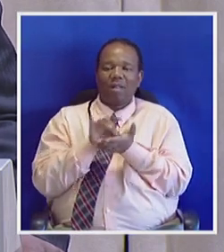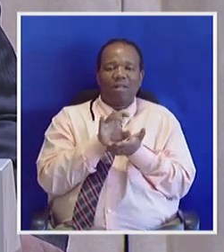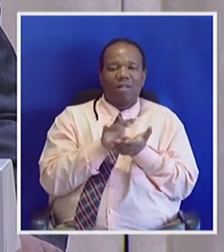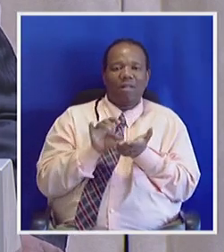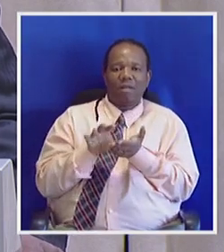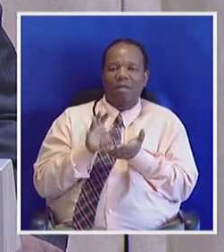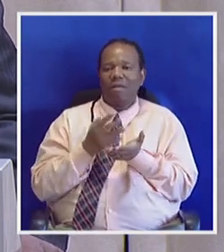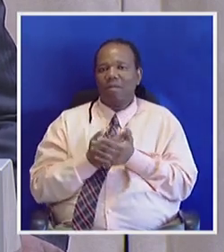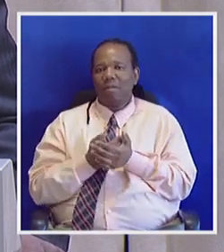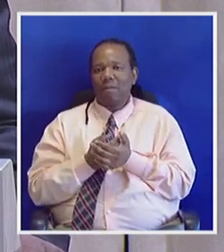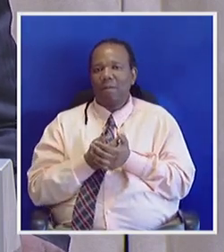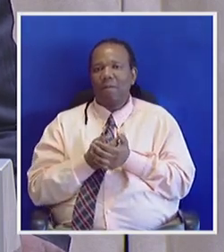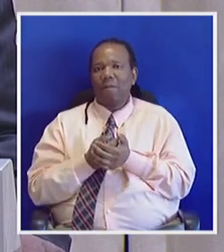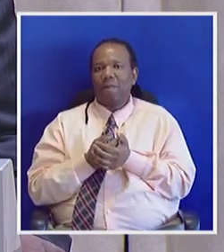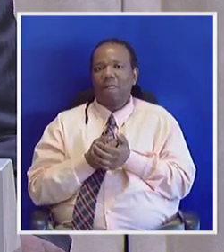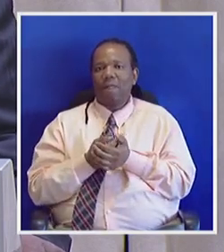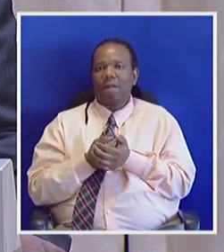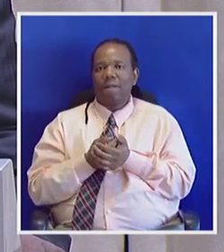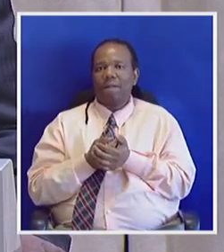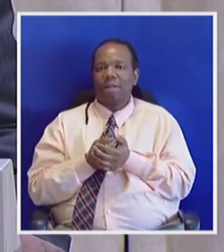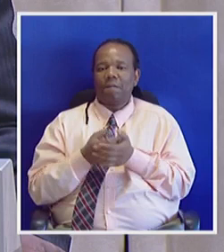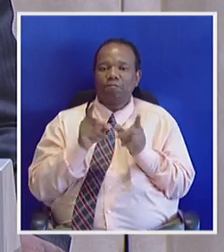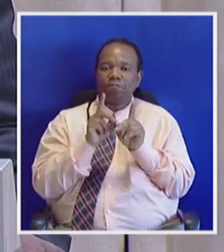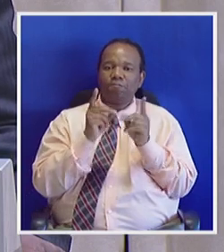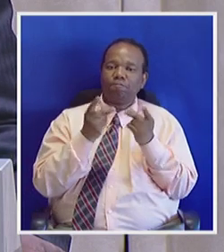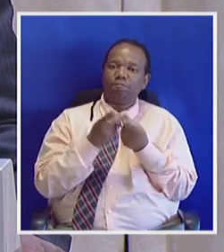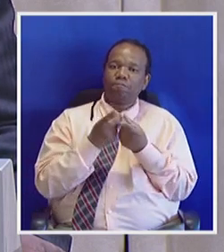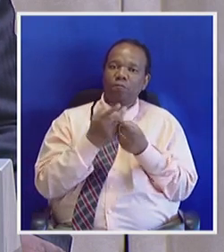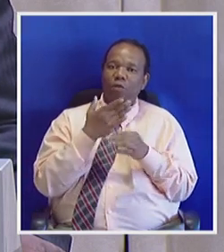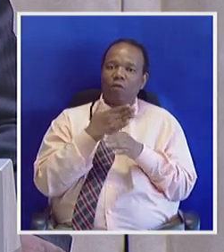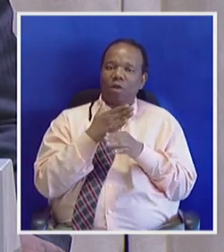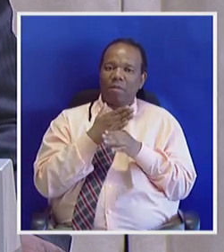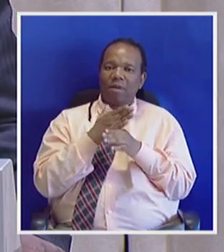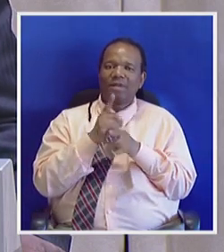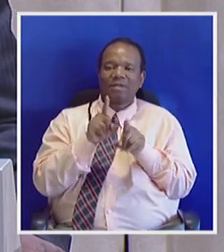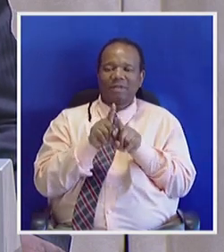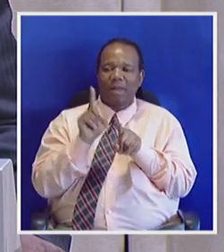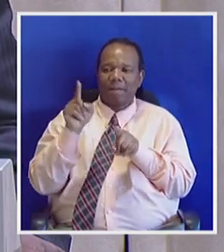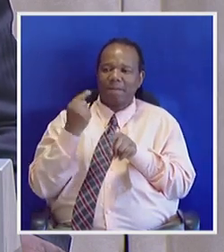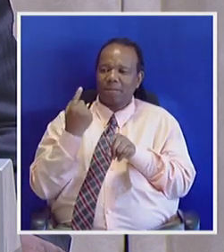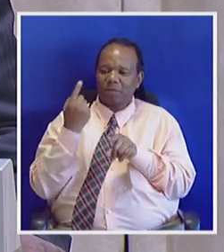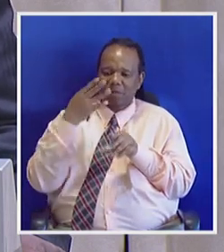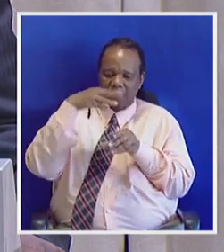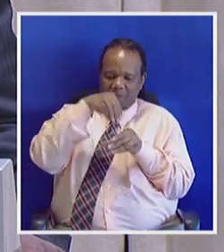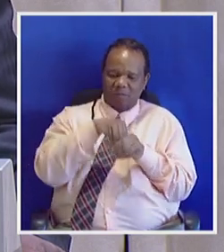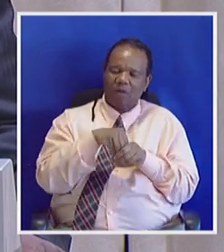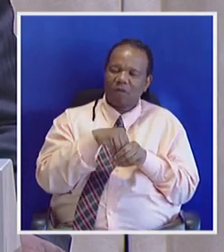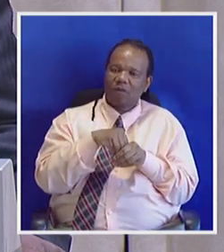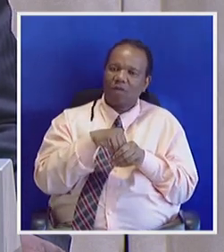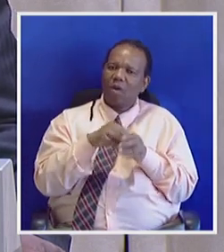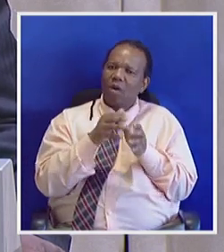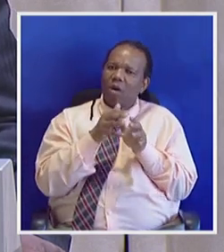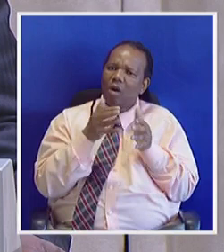don't lose jobs, and that the Department of Labor will get involved in the process of